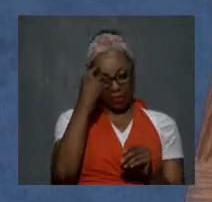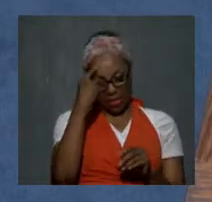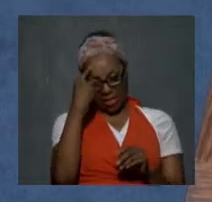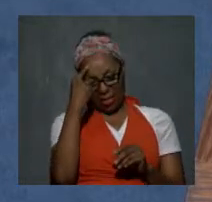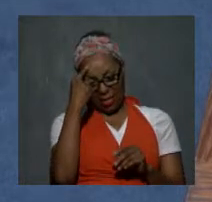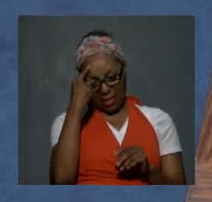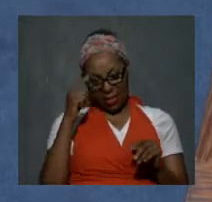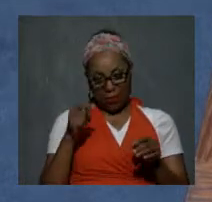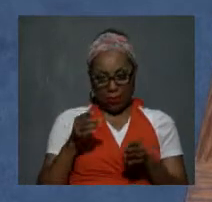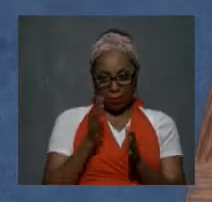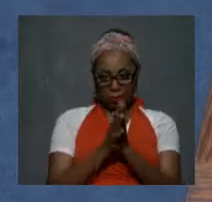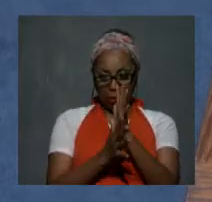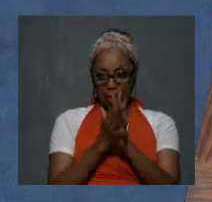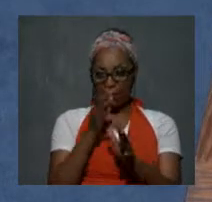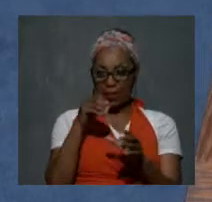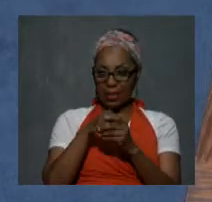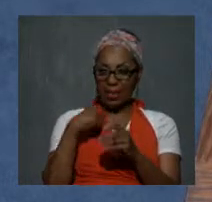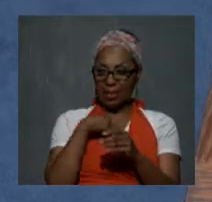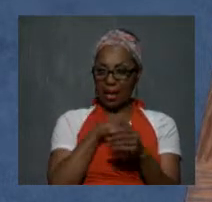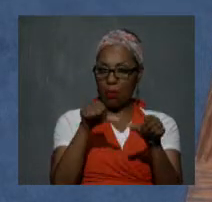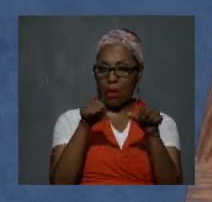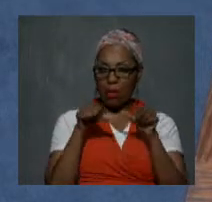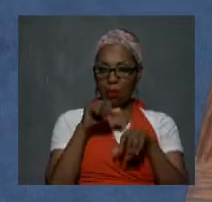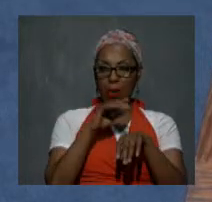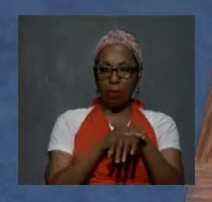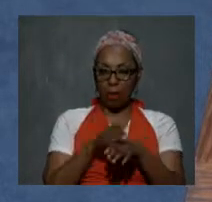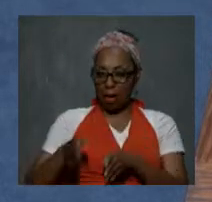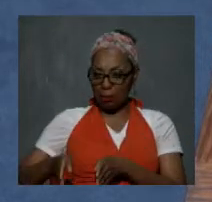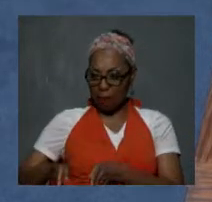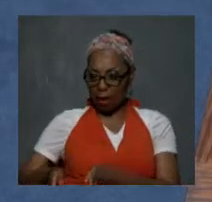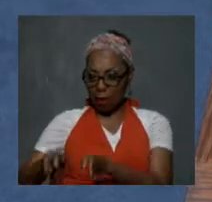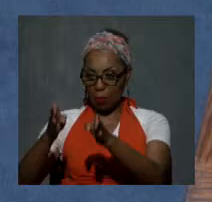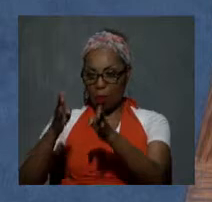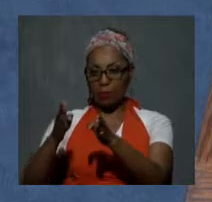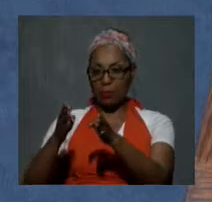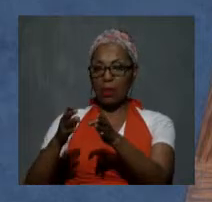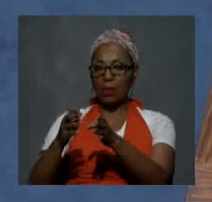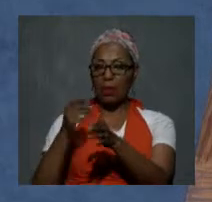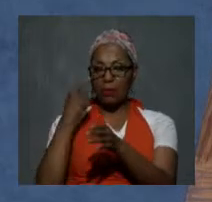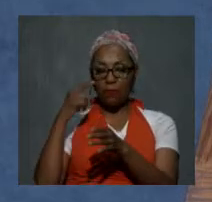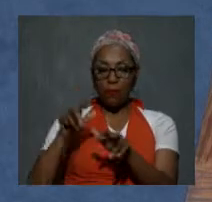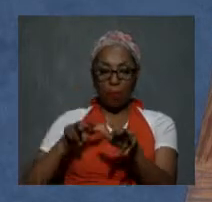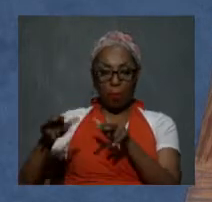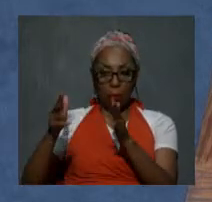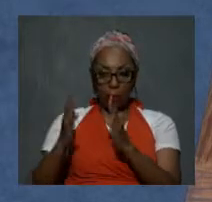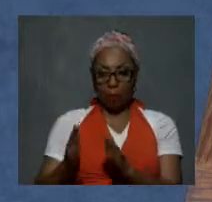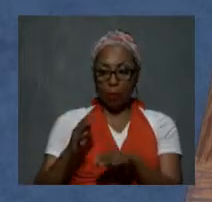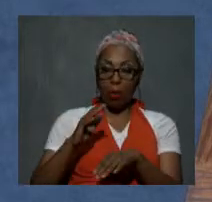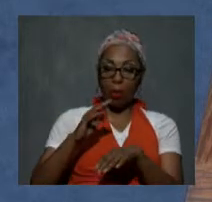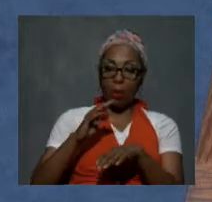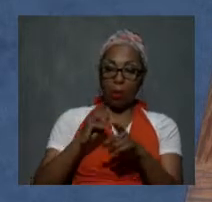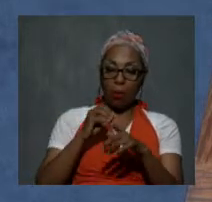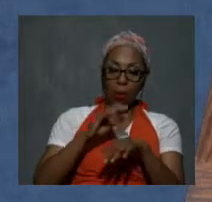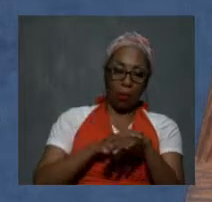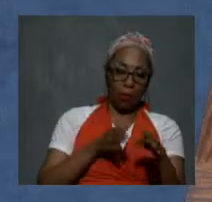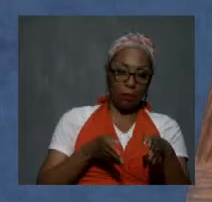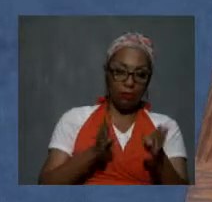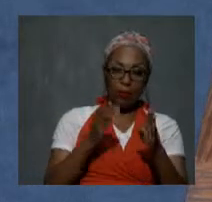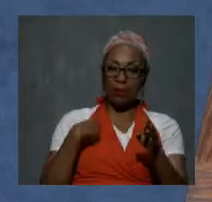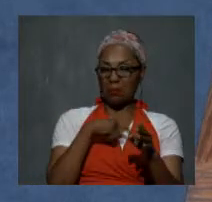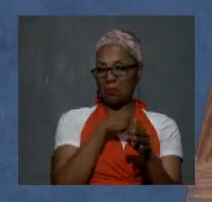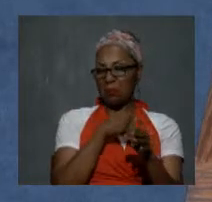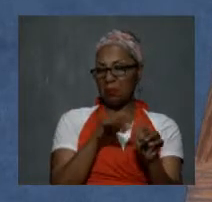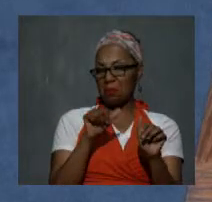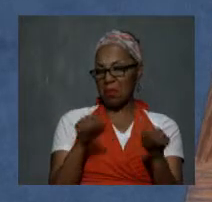our buffer area, on our sidewalks for all our pedestrian areas, or within the streets, either one could be accommodated that